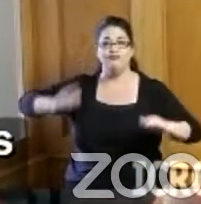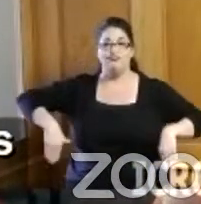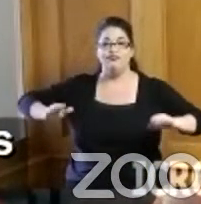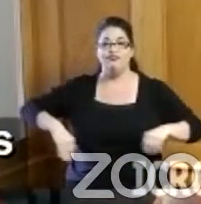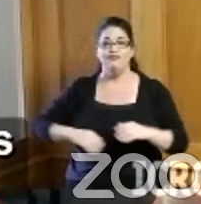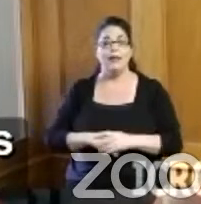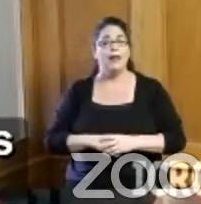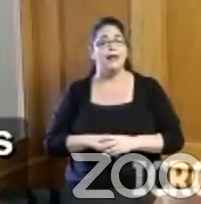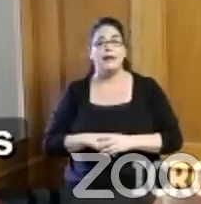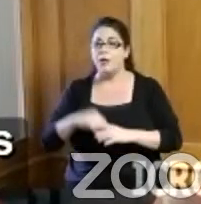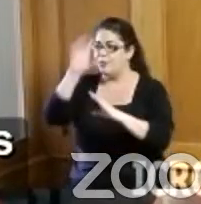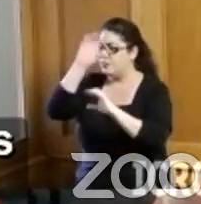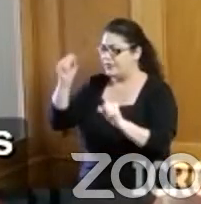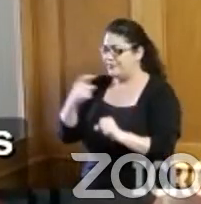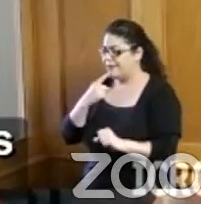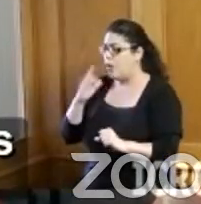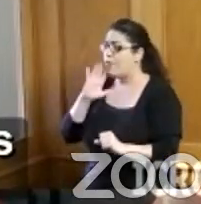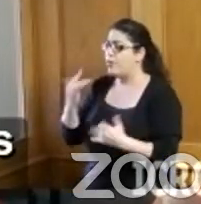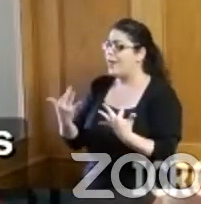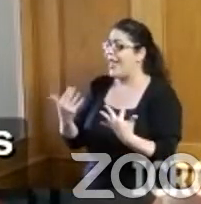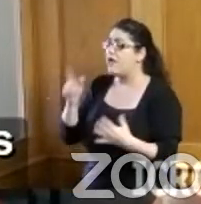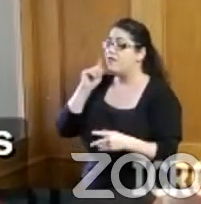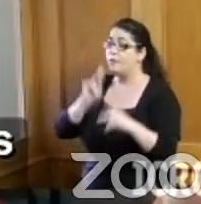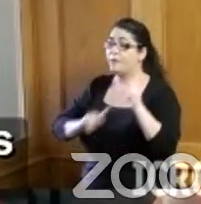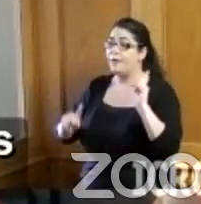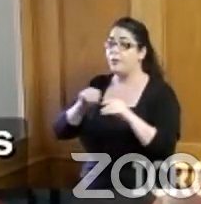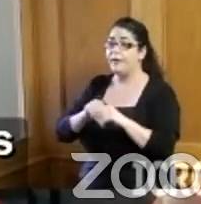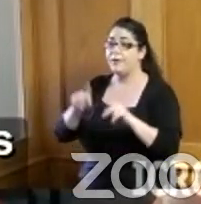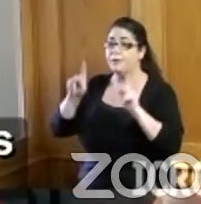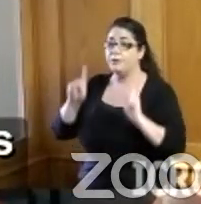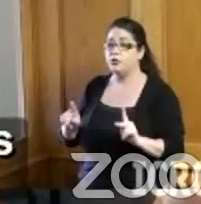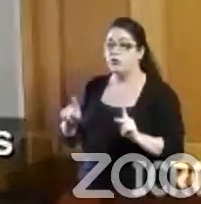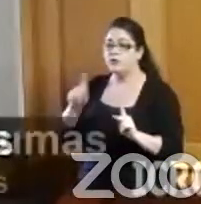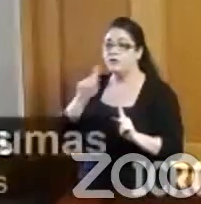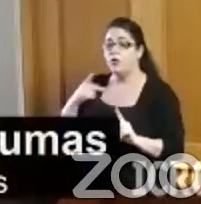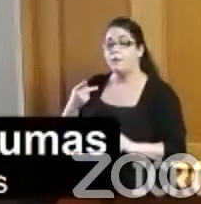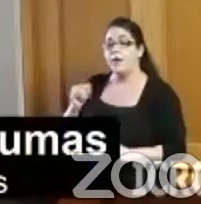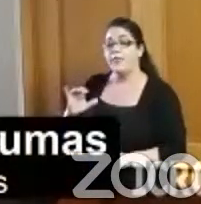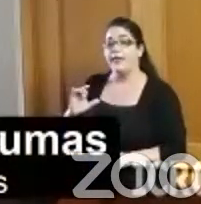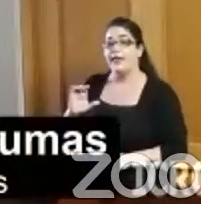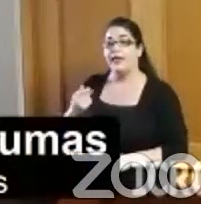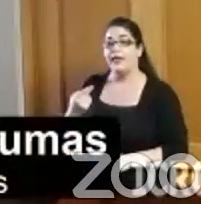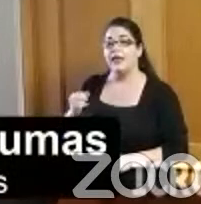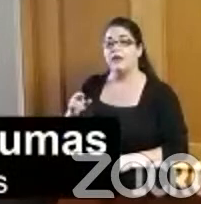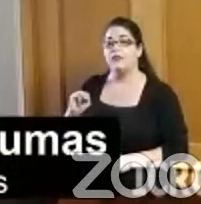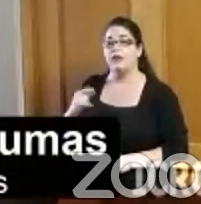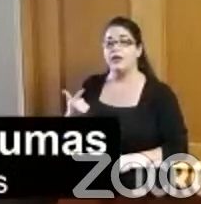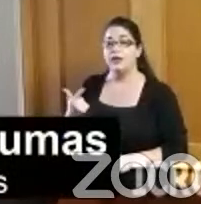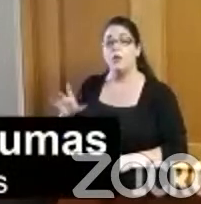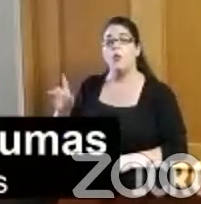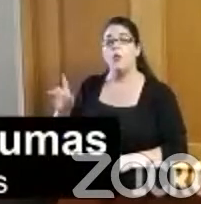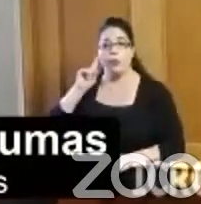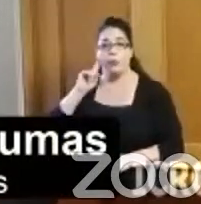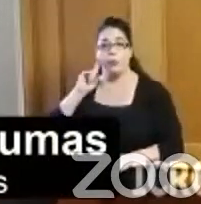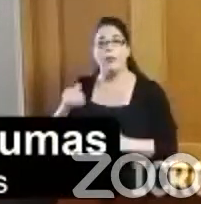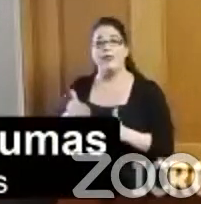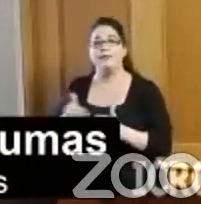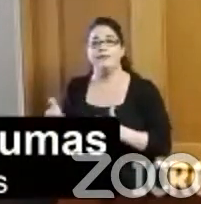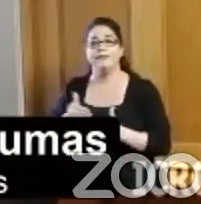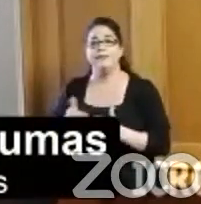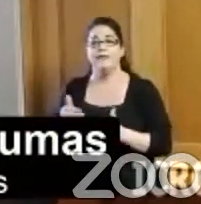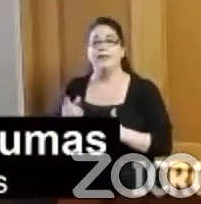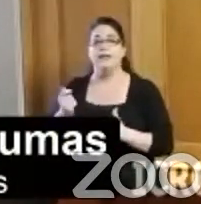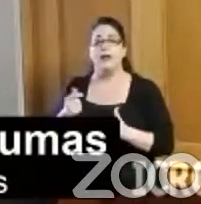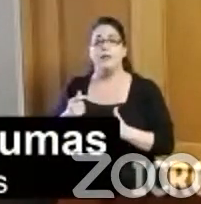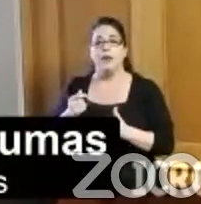confusing sometimes. And I apologize for those that are here for the public hearing. We will move to that. We're a little bit